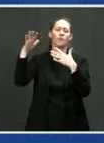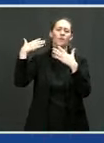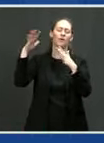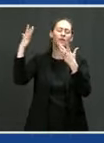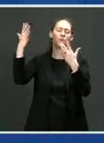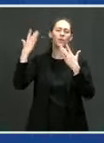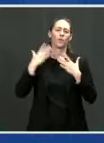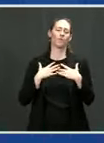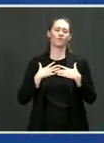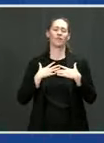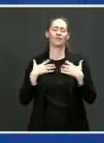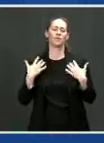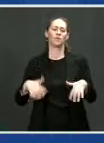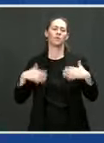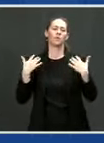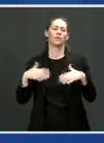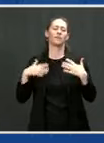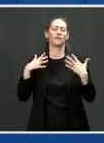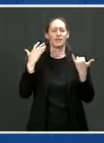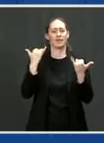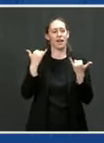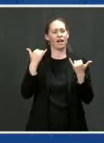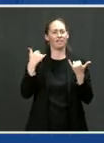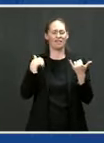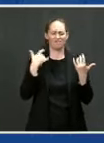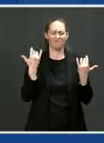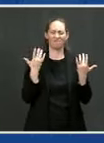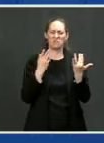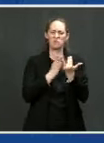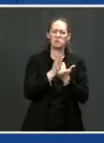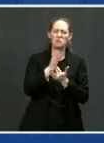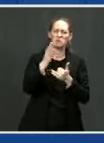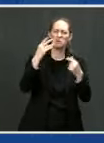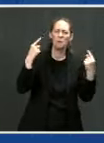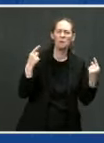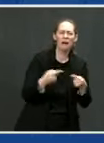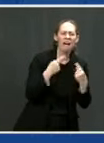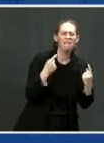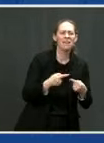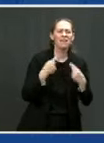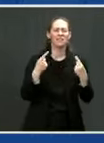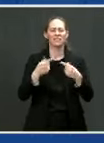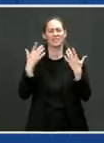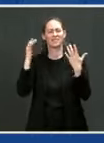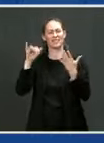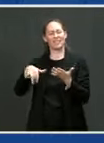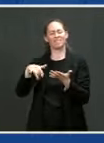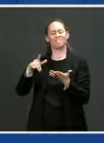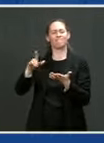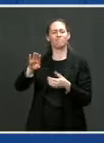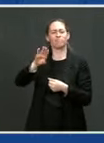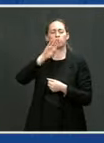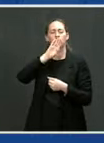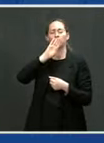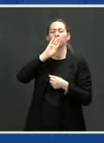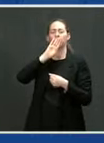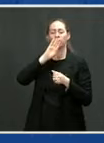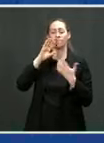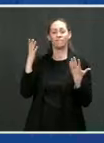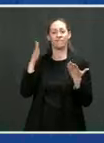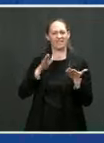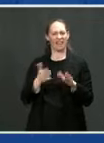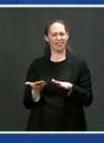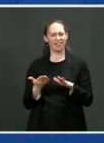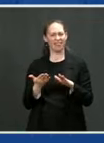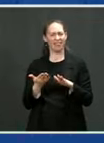As we face the painful human reality of death, we